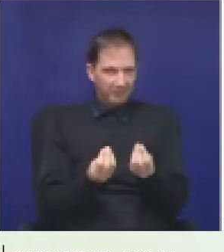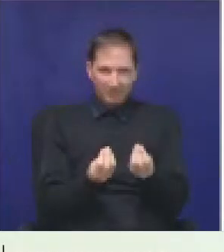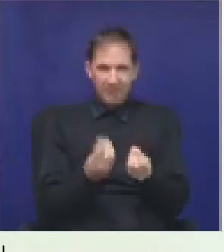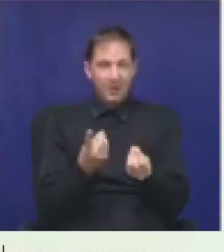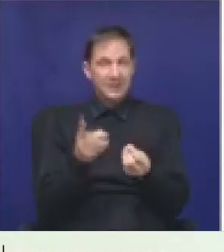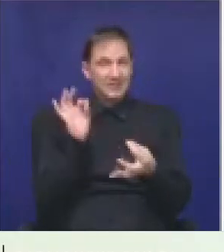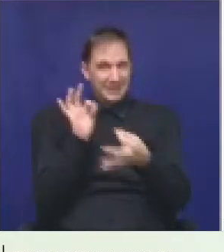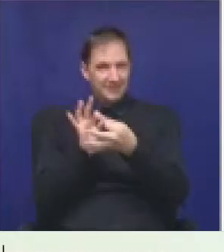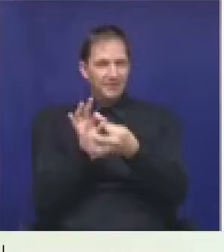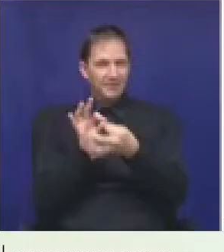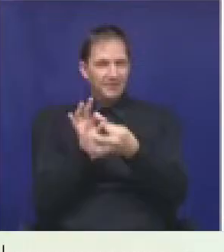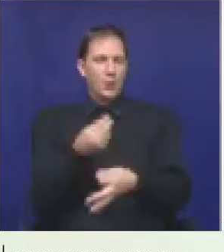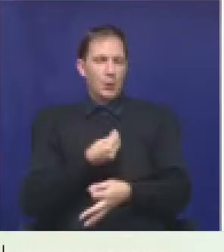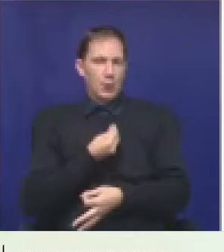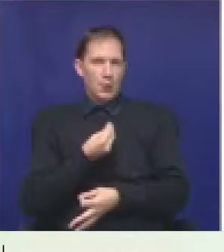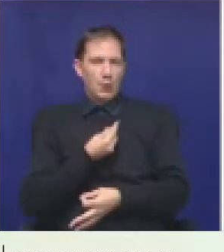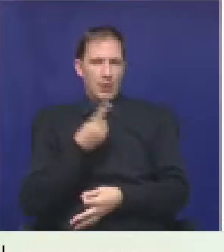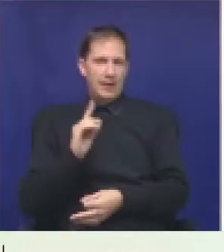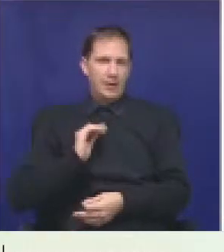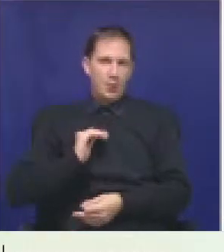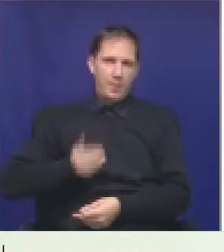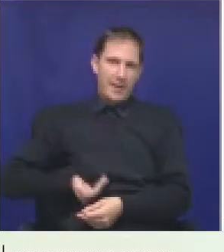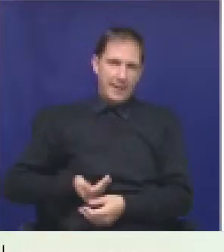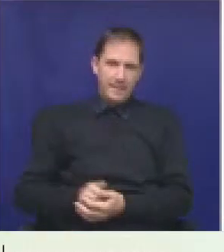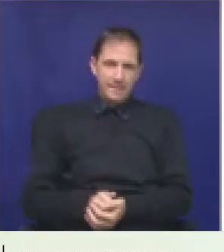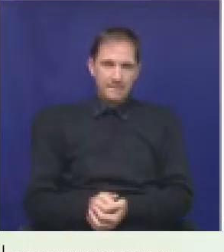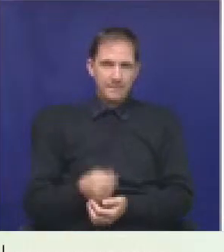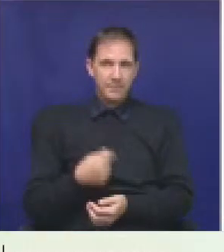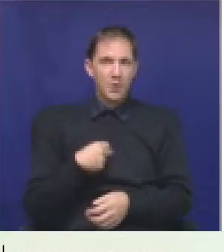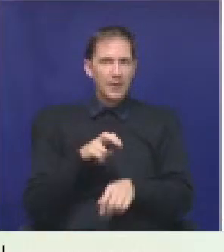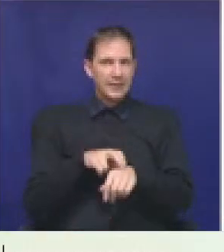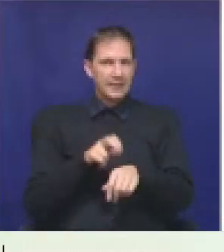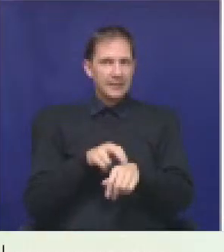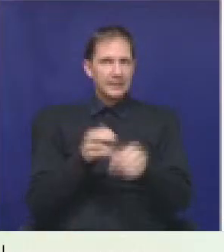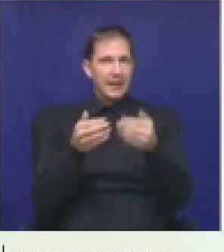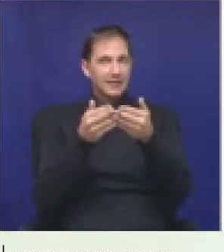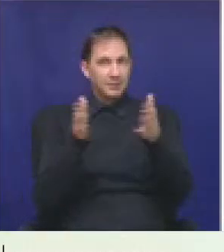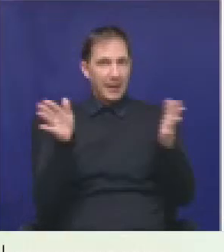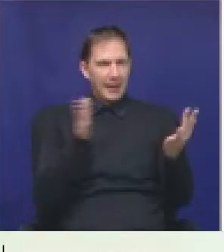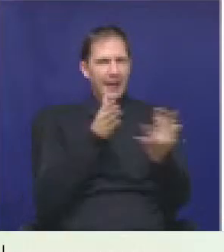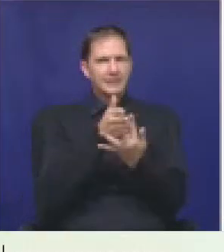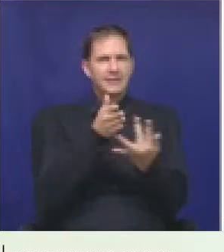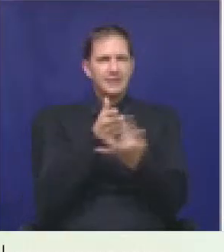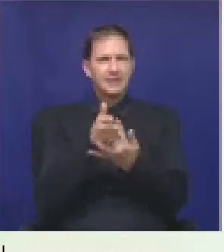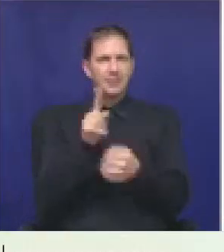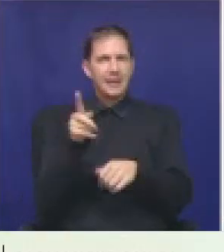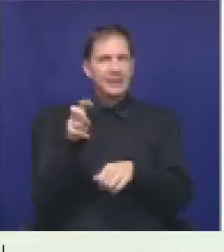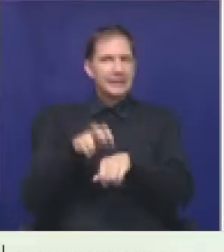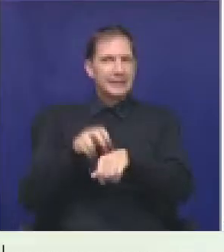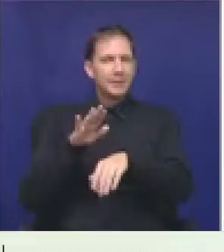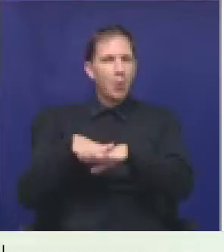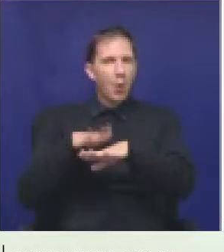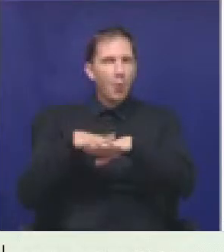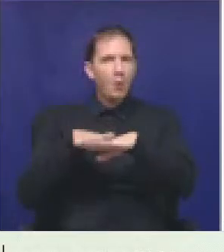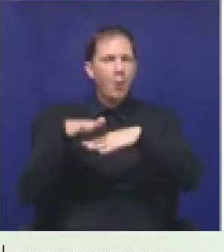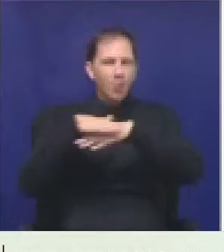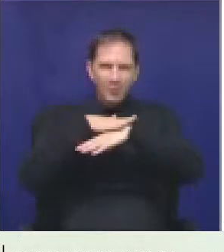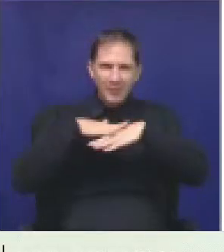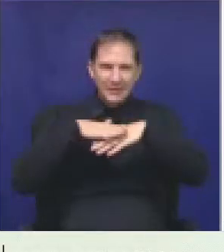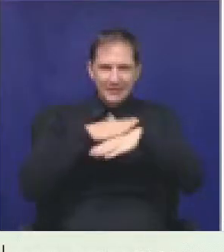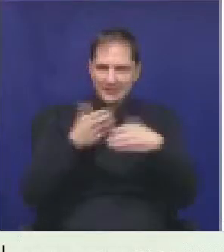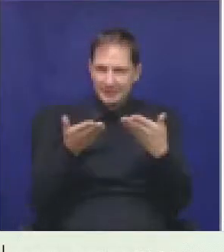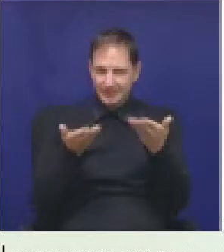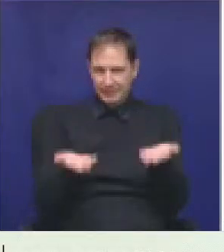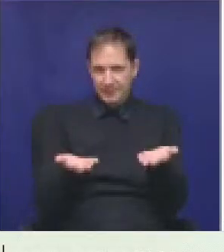Africans. We have expanded access to basic services, but indicators also reflect a growing demand for reliable basic services.